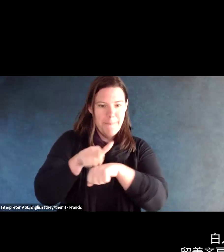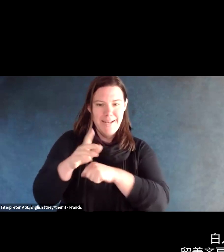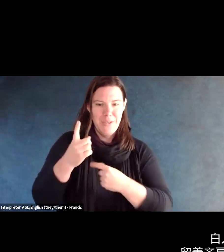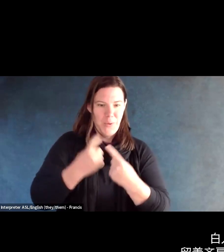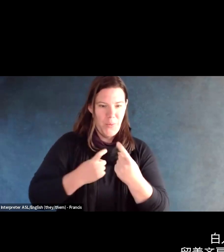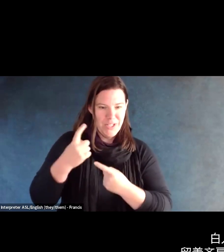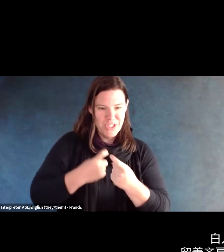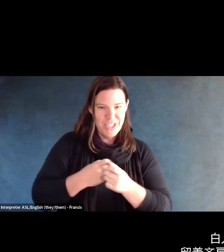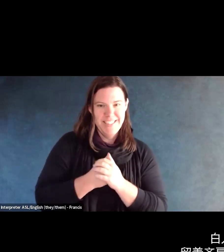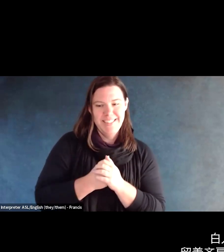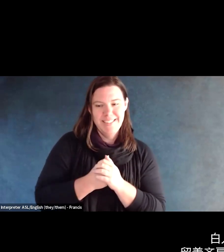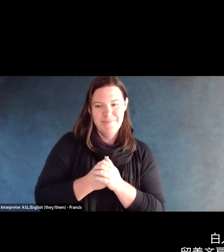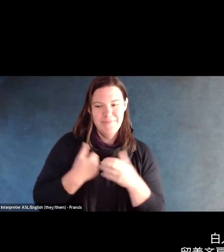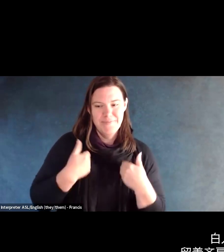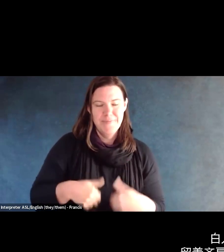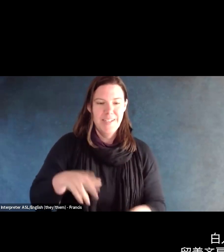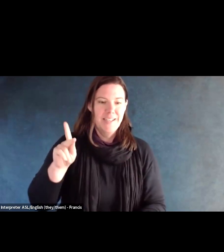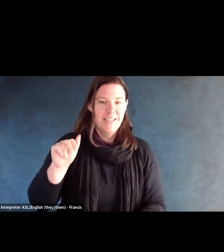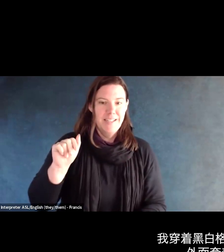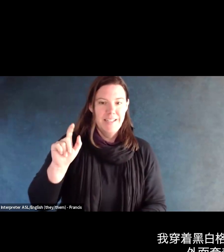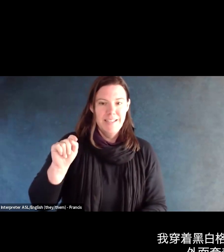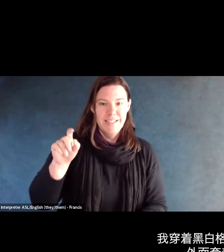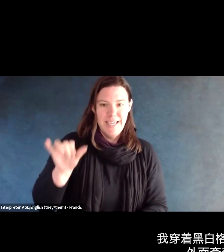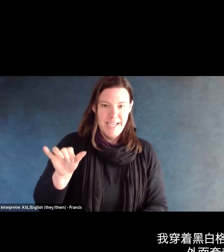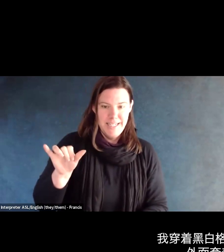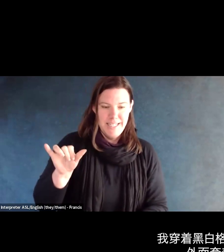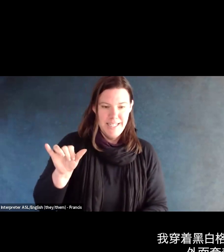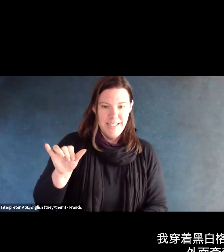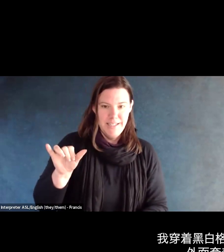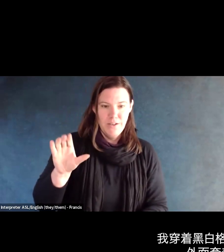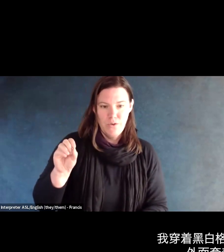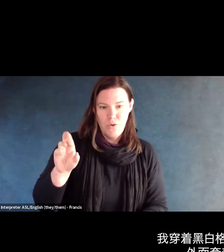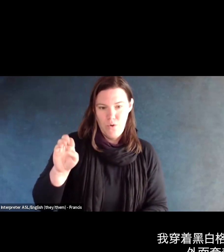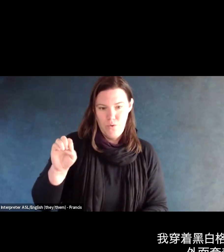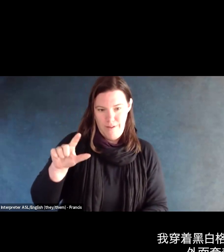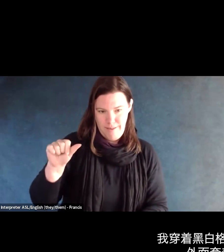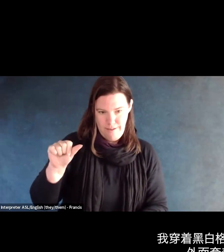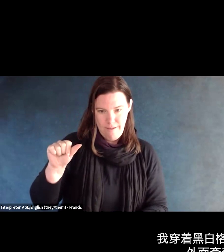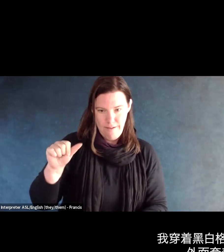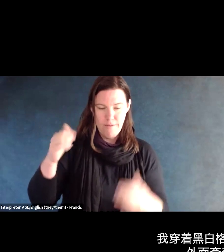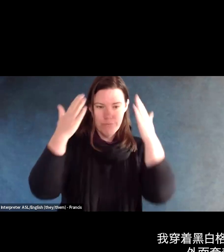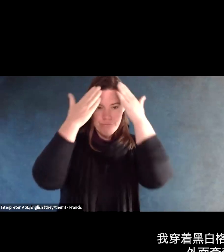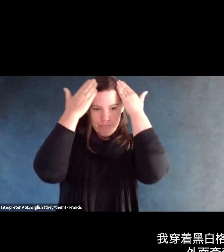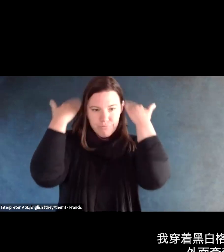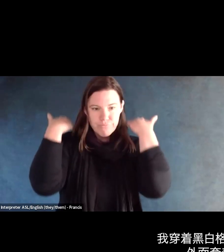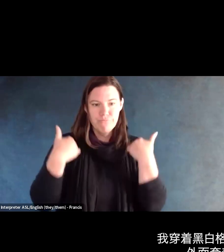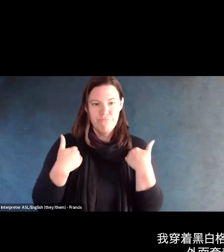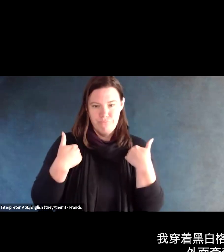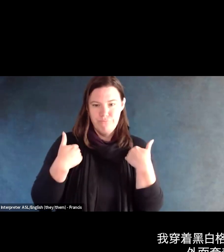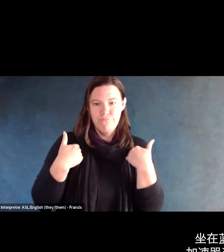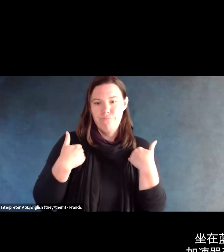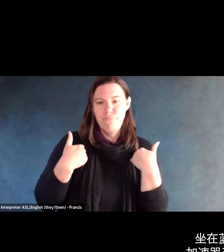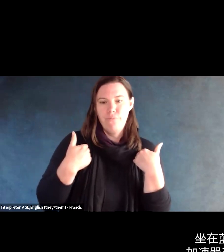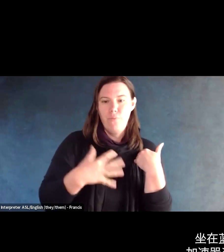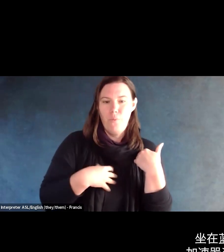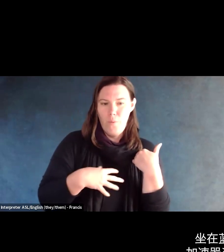white woman with shoulder-length brown hair. I'm wearing a black and white plaid button-up shirt dress with a black cardigan